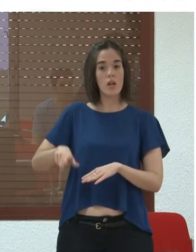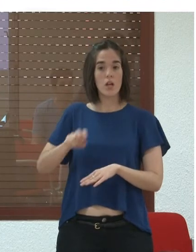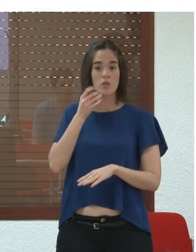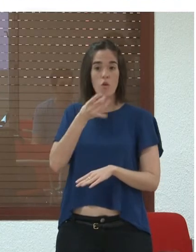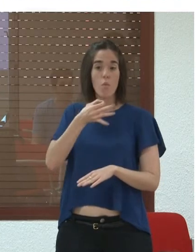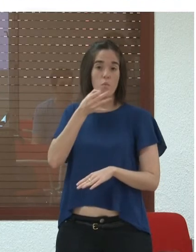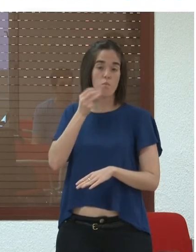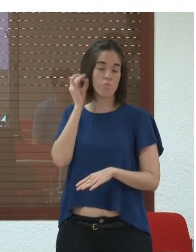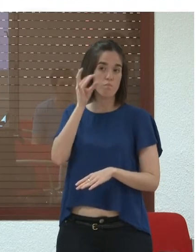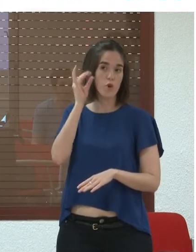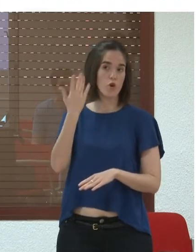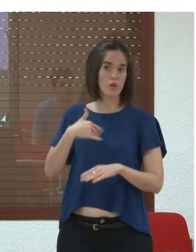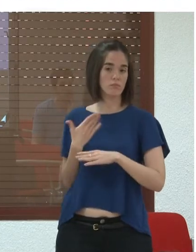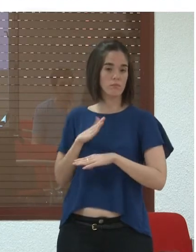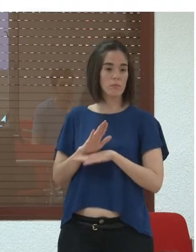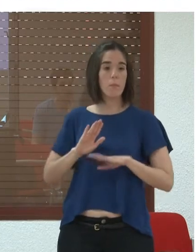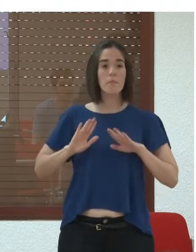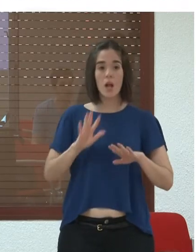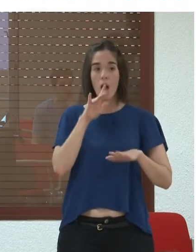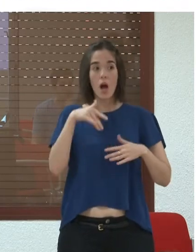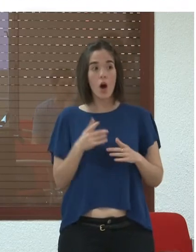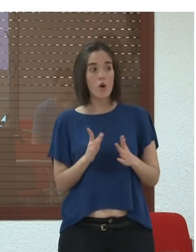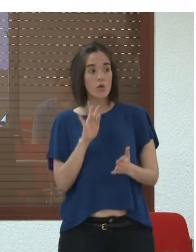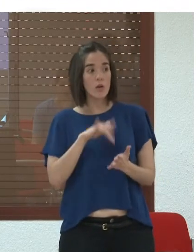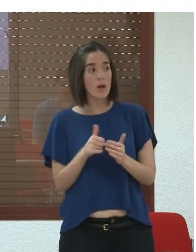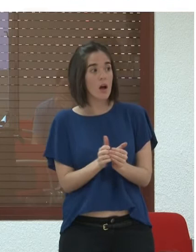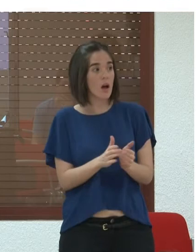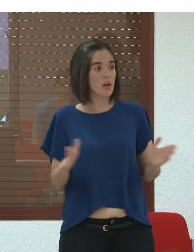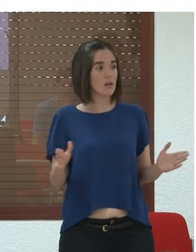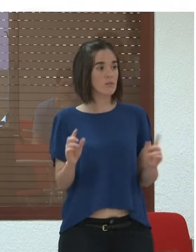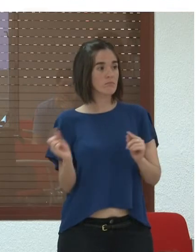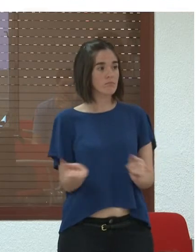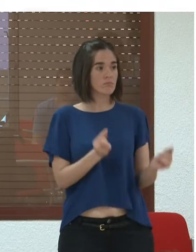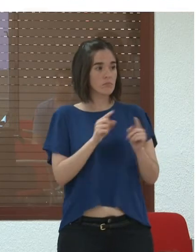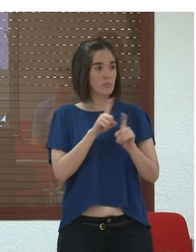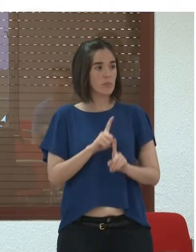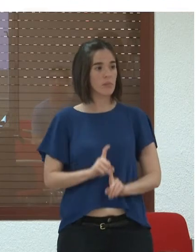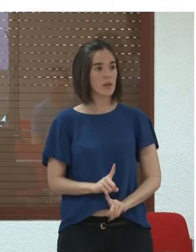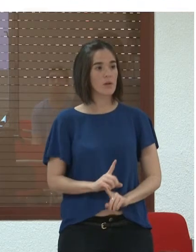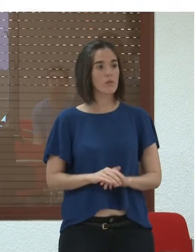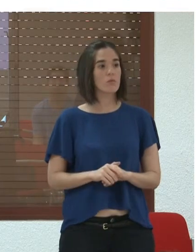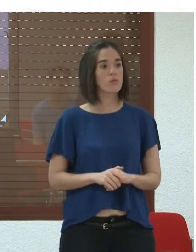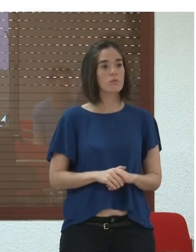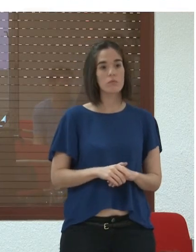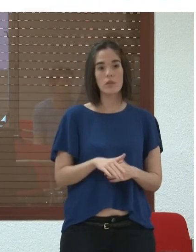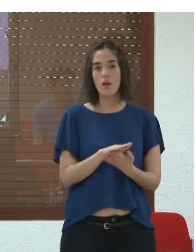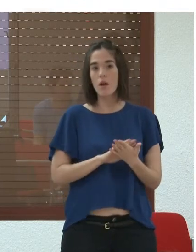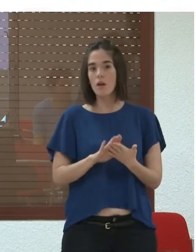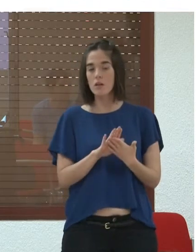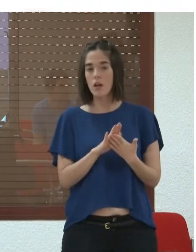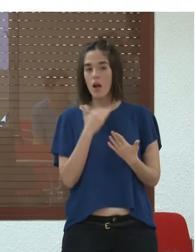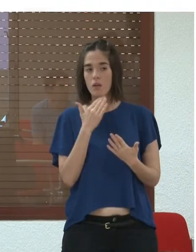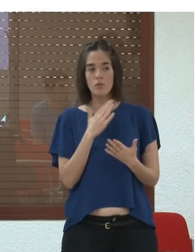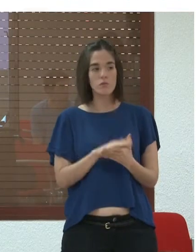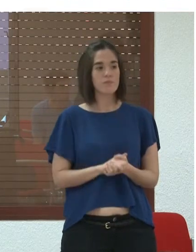as complex as the other prosthetic devices presented to us by the colleagues. And now